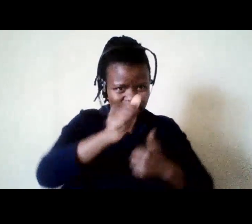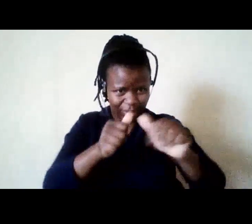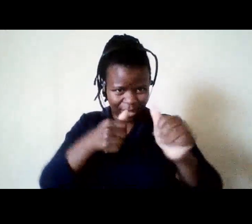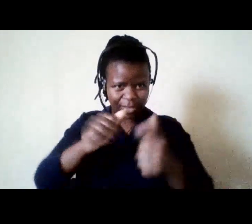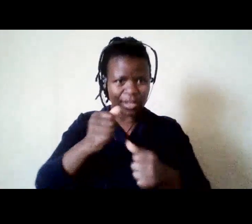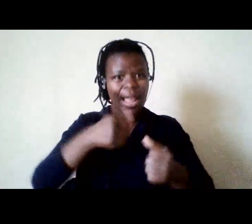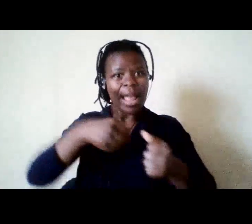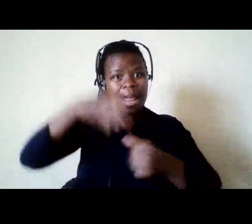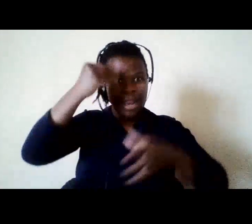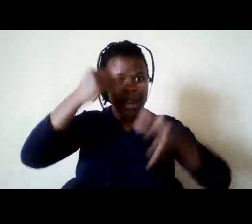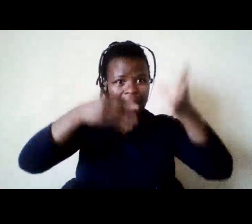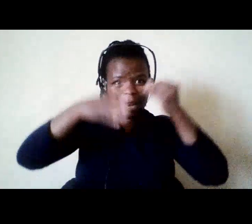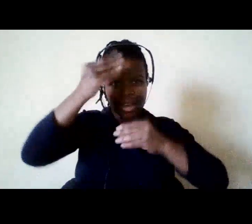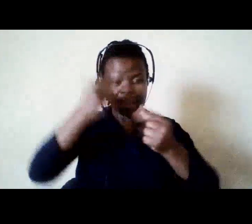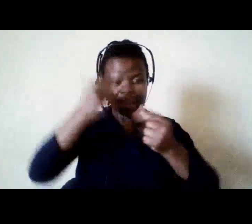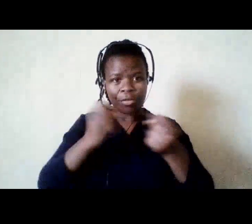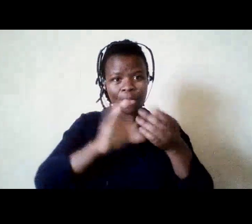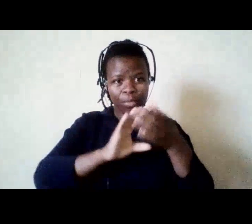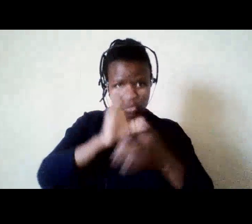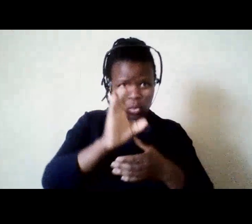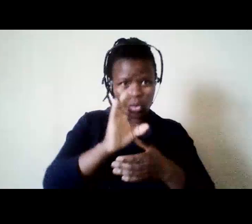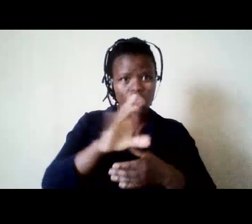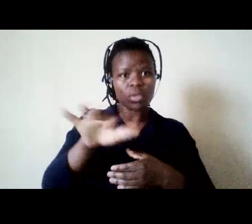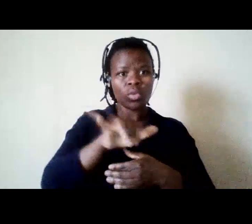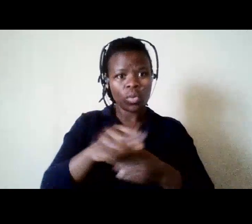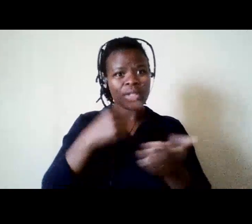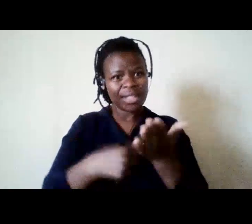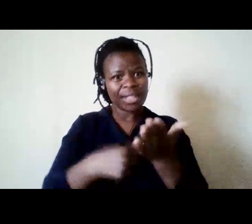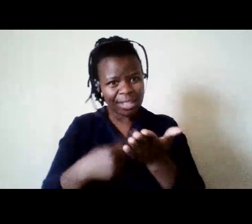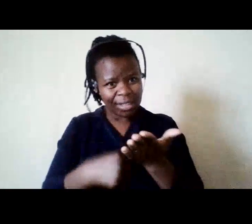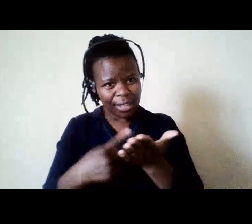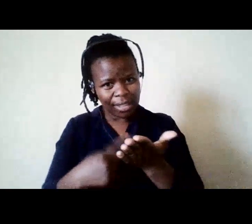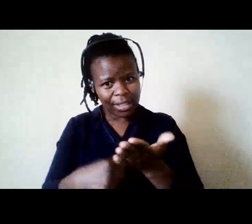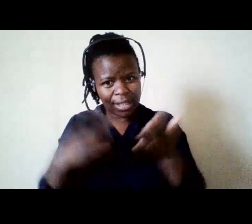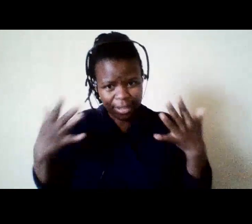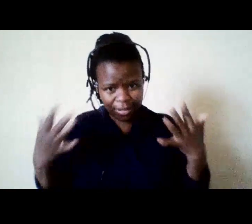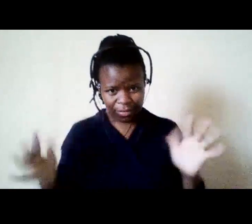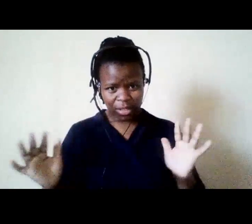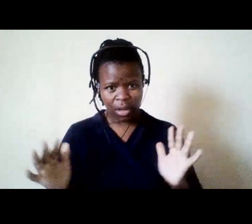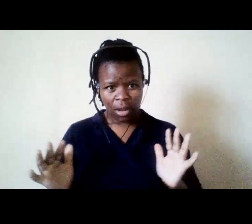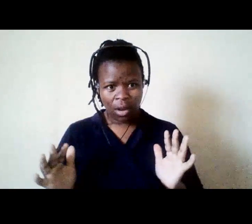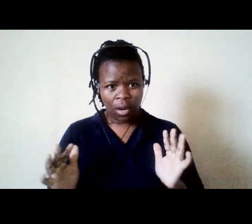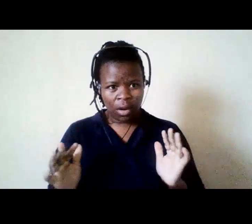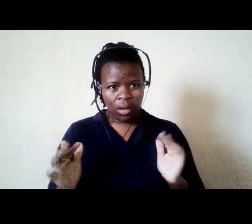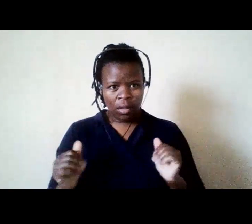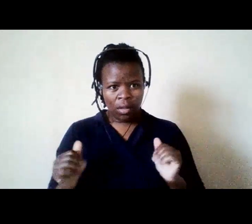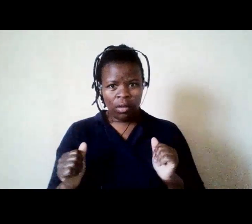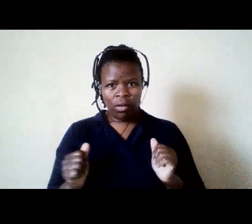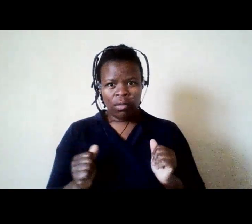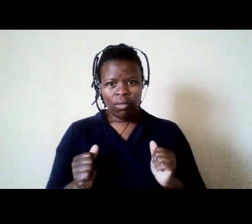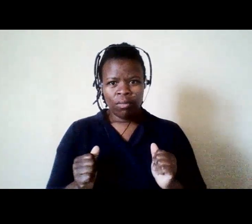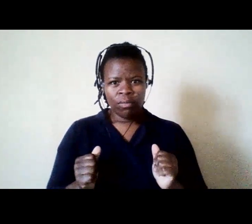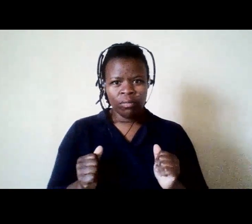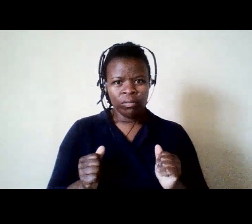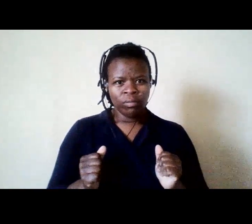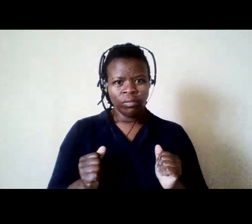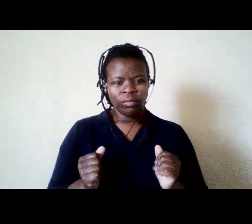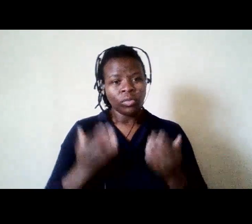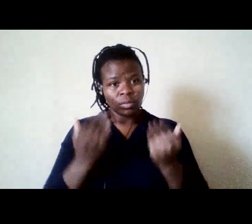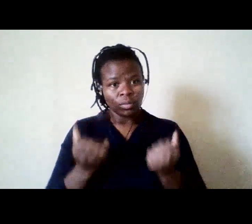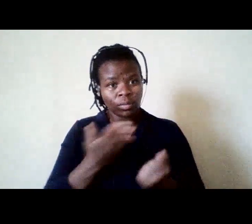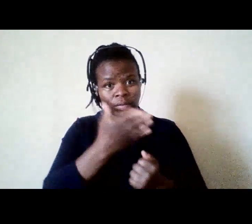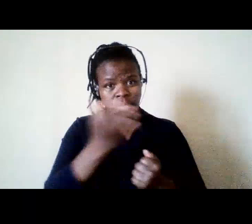from the course, from what we've been discussing, from what you learned from first semester, you come up, because that's a little bit of what you'll be